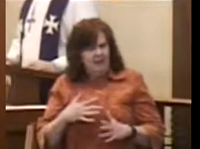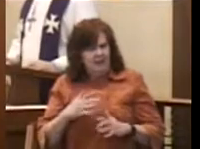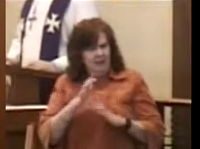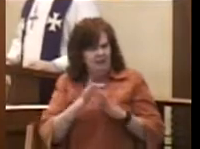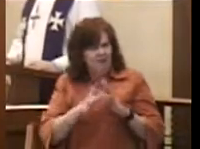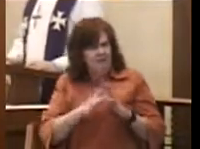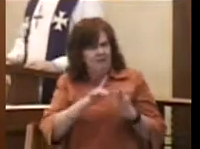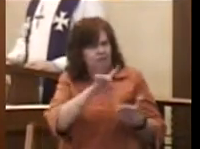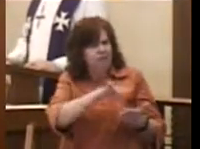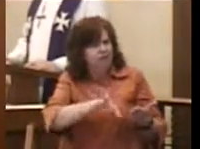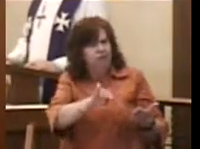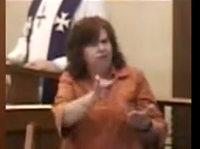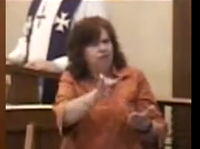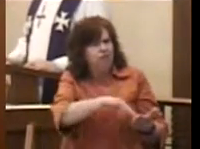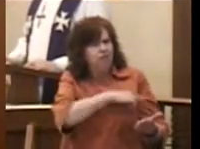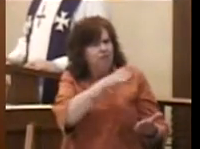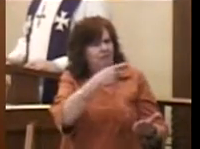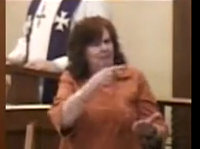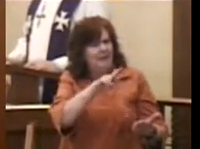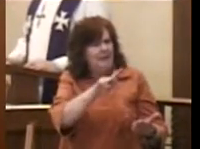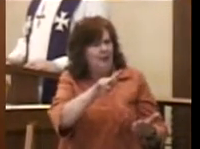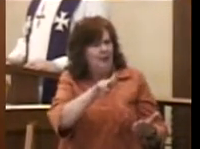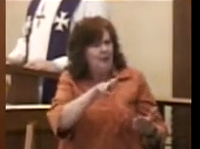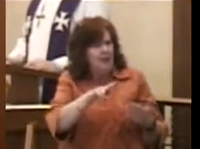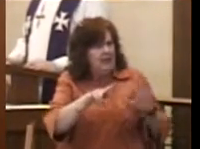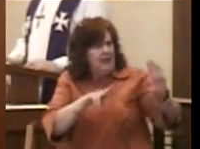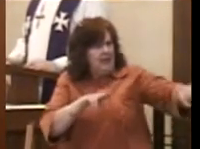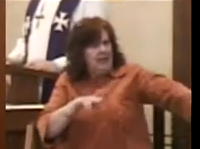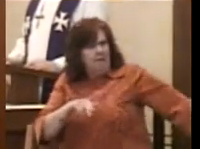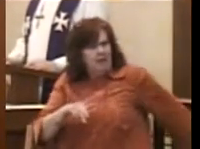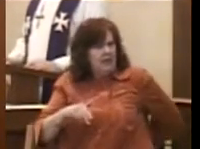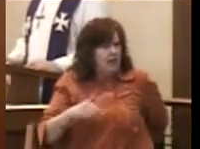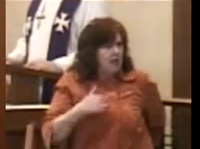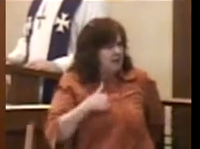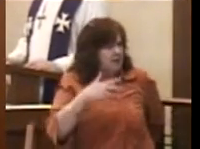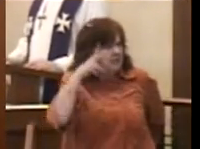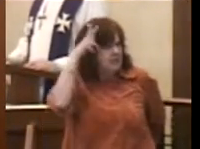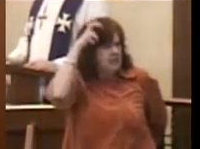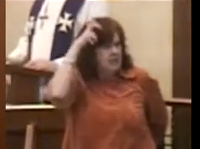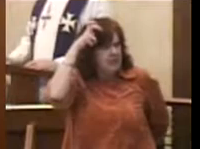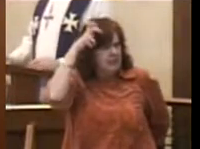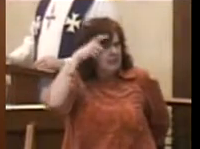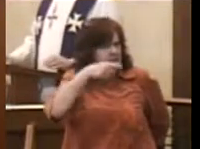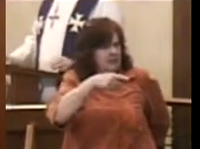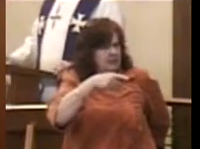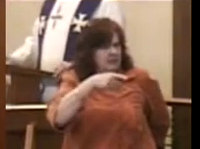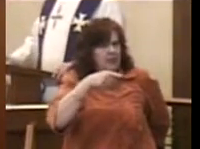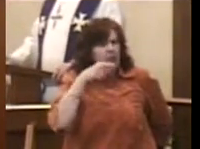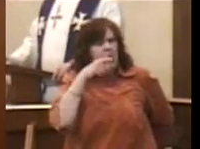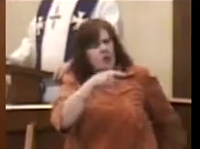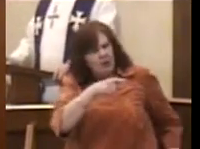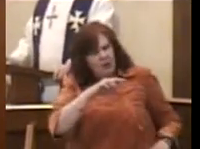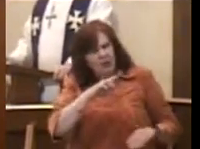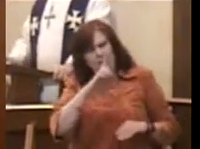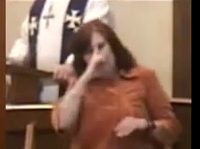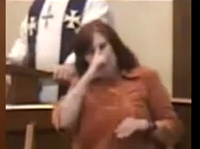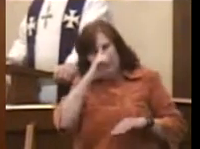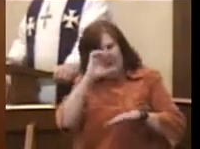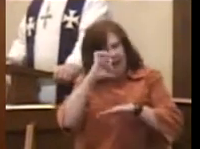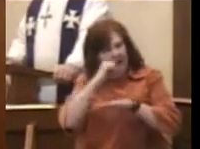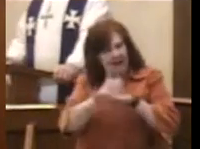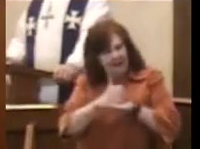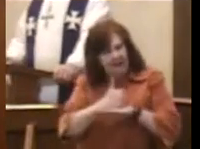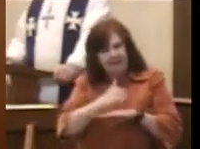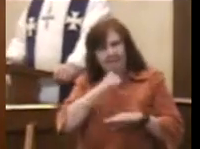Peter and said, "Get behind me, Satan, for you are setting your mind not